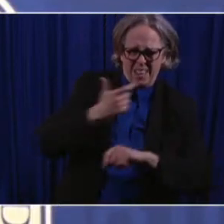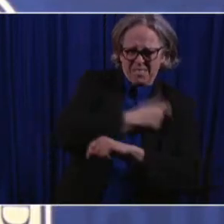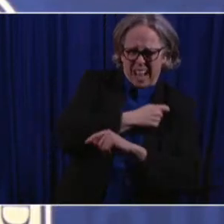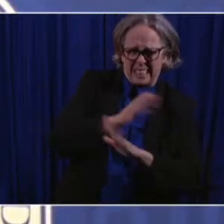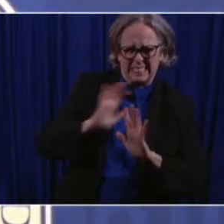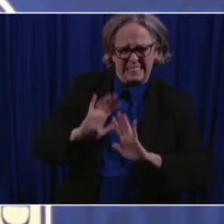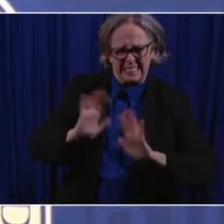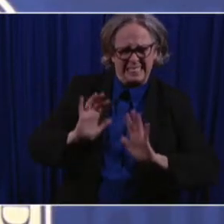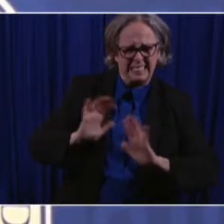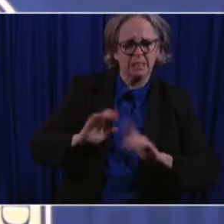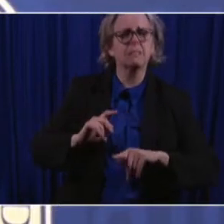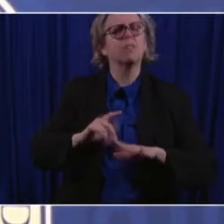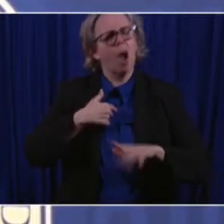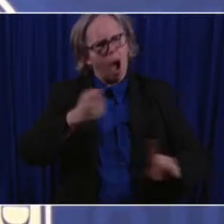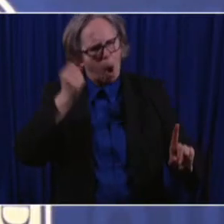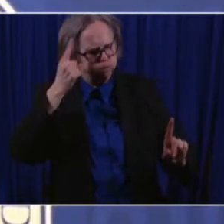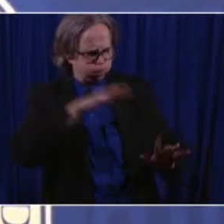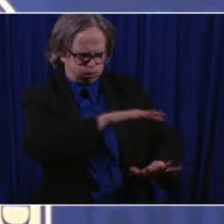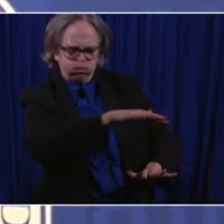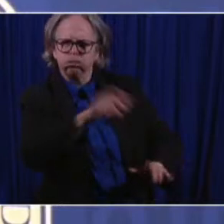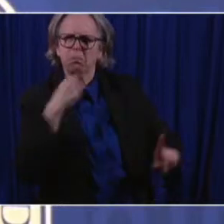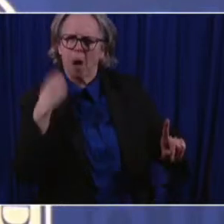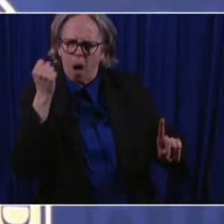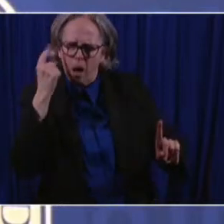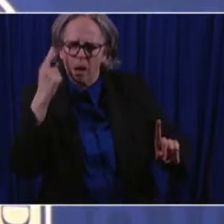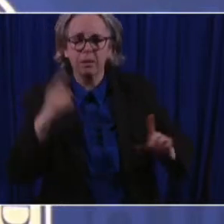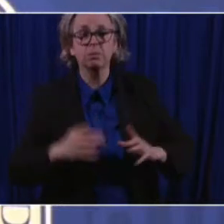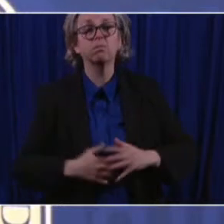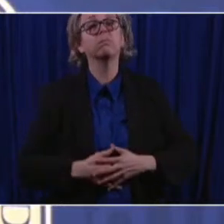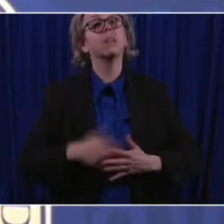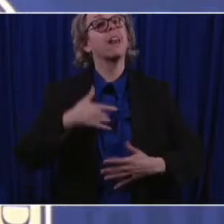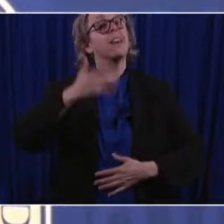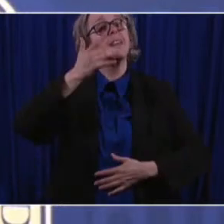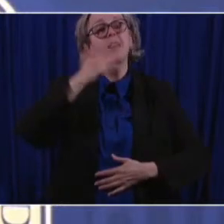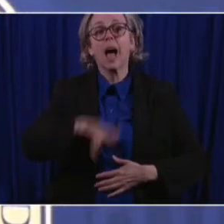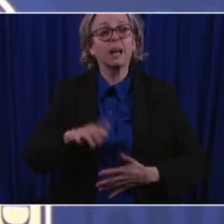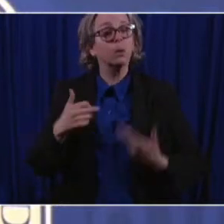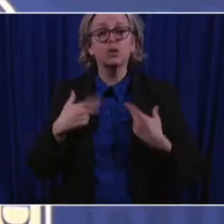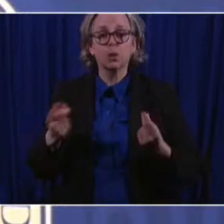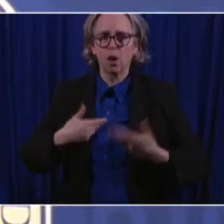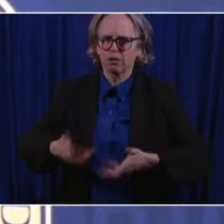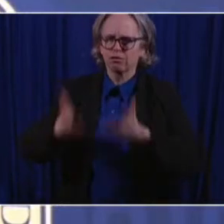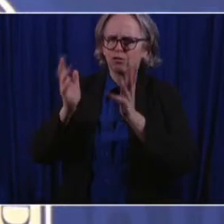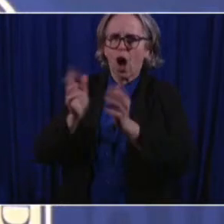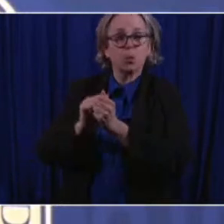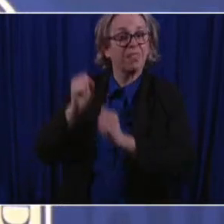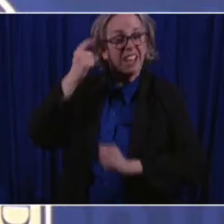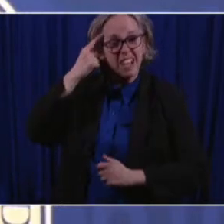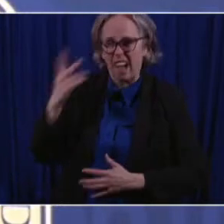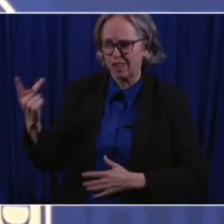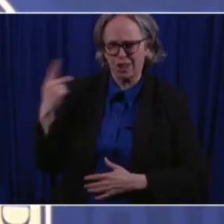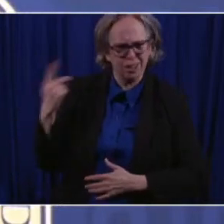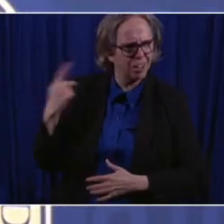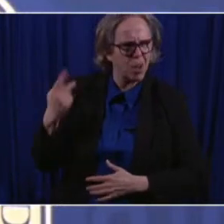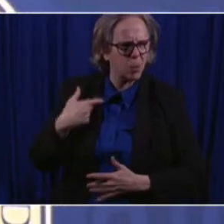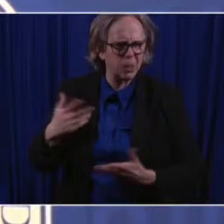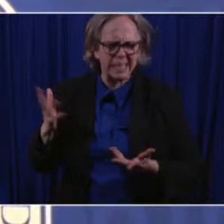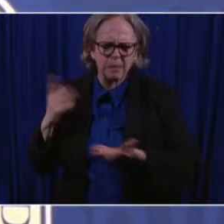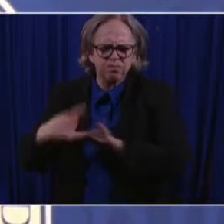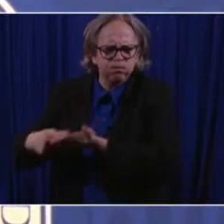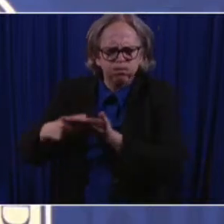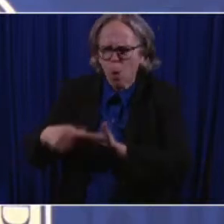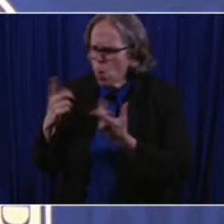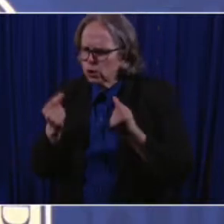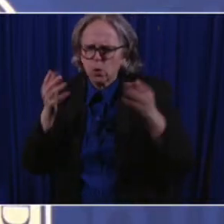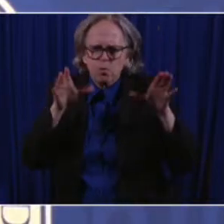state. I have the honor and privilege to speak with the governor every week, and we've been able to talk about this. And what do we do? How do we do that? And through